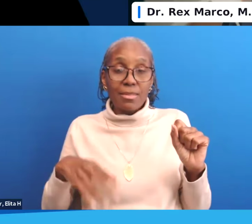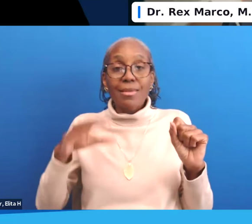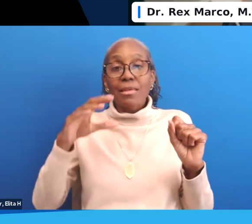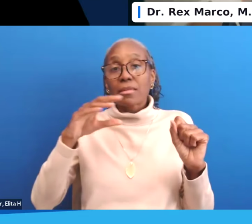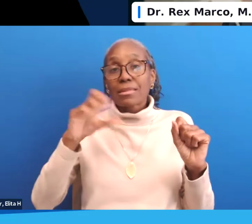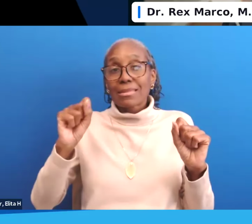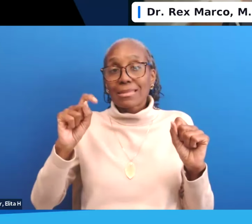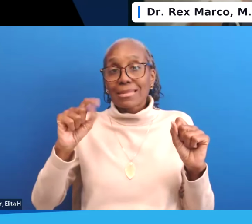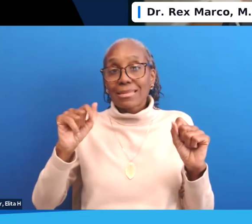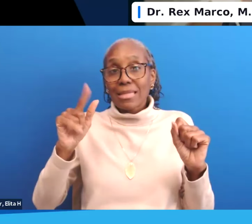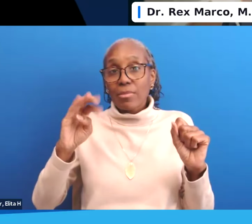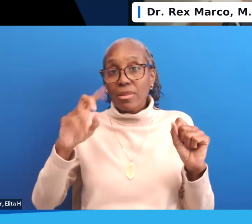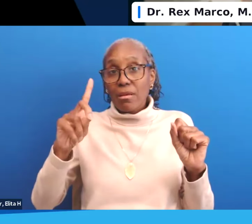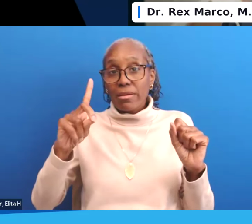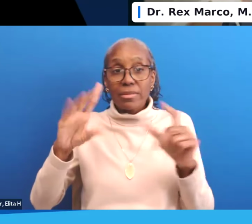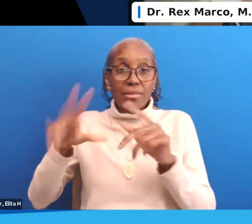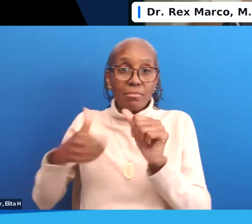stabilized in the back?